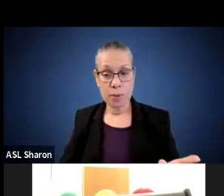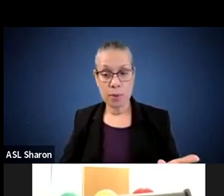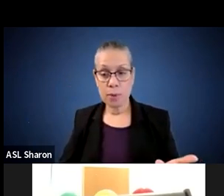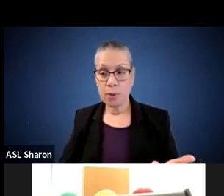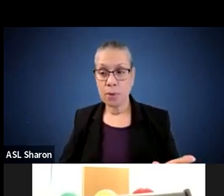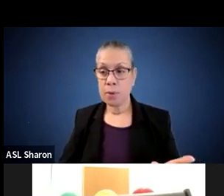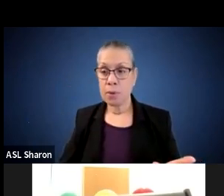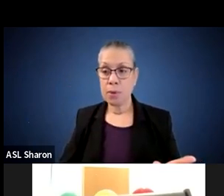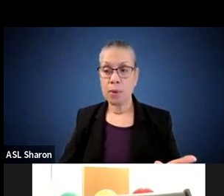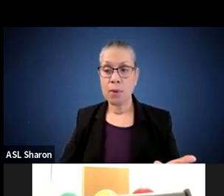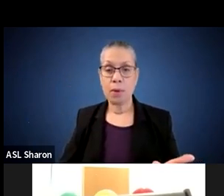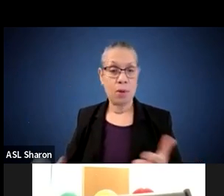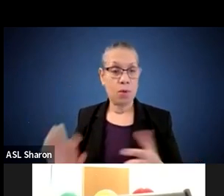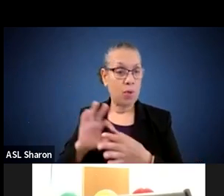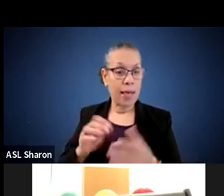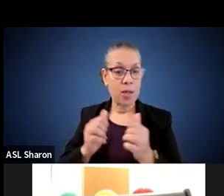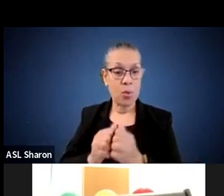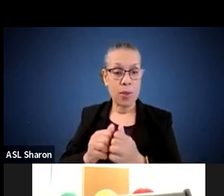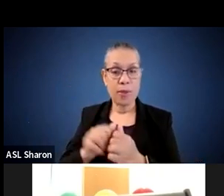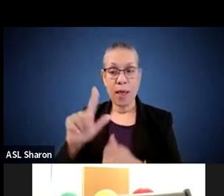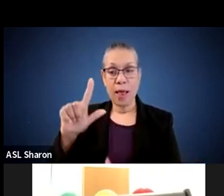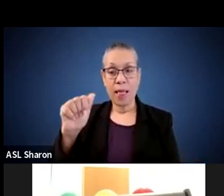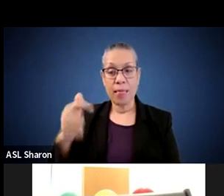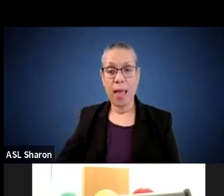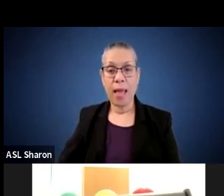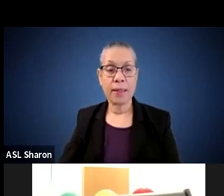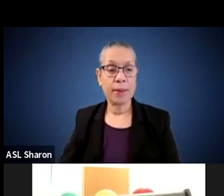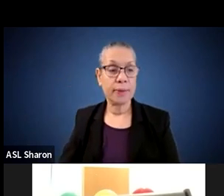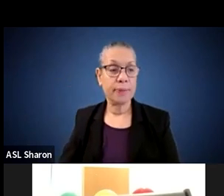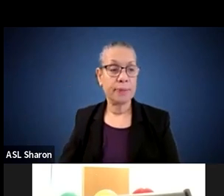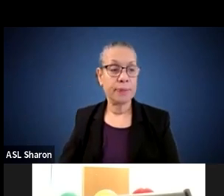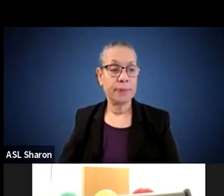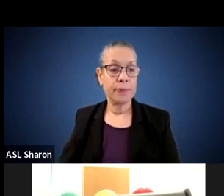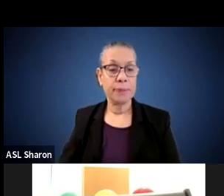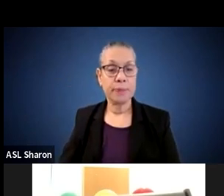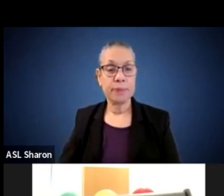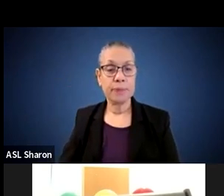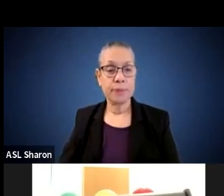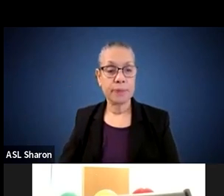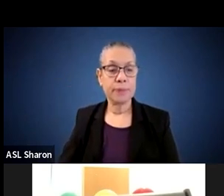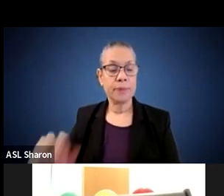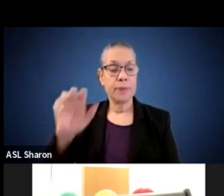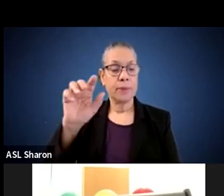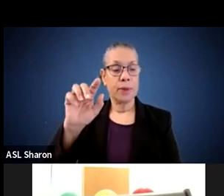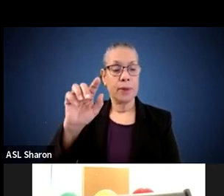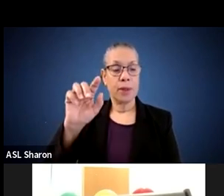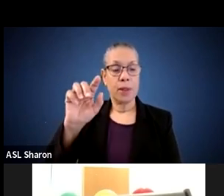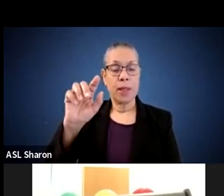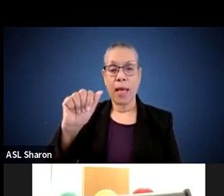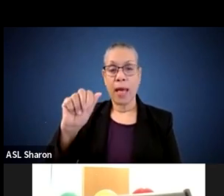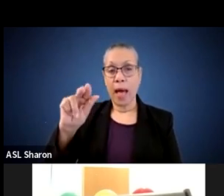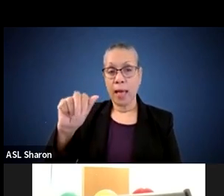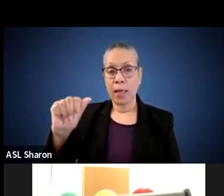working toward relative to a lag with the grid so as far as the grades of superintendent you hit it on the Mark we don't really see